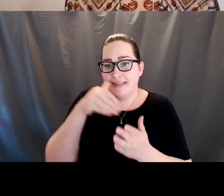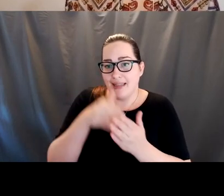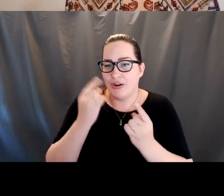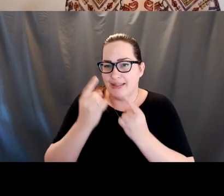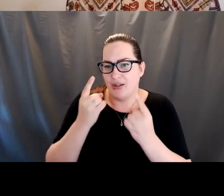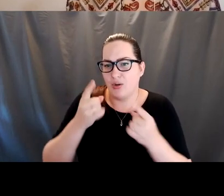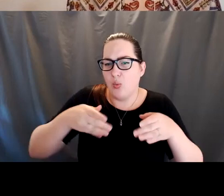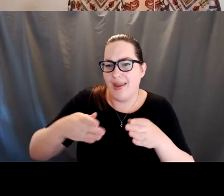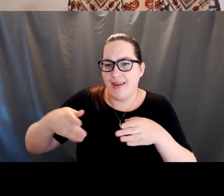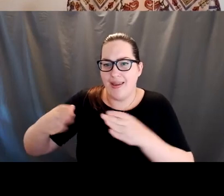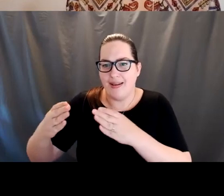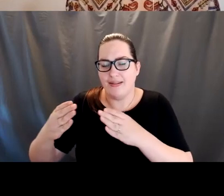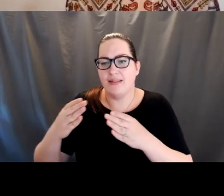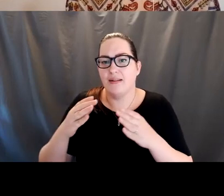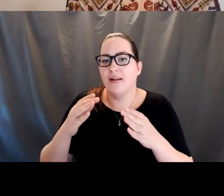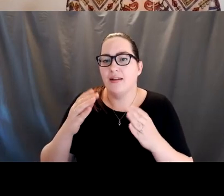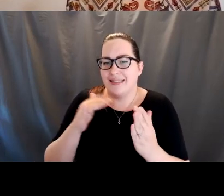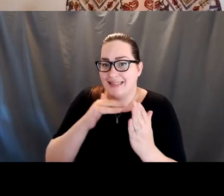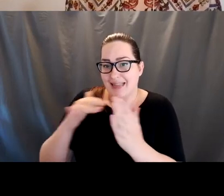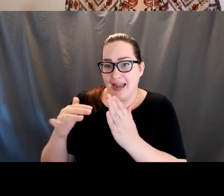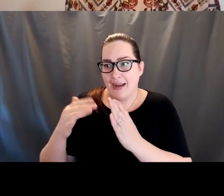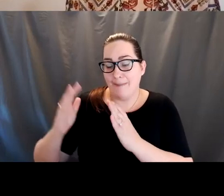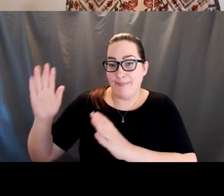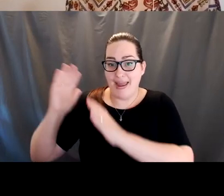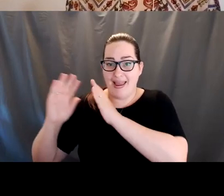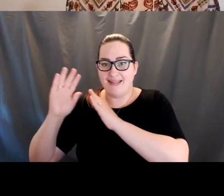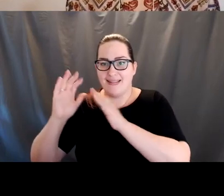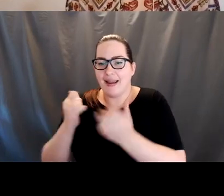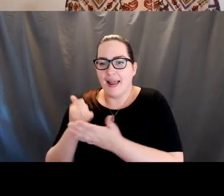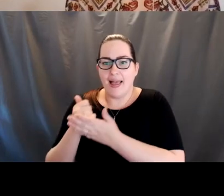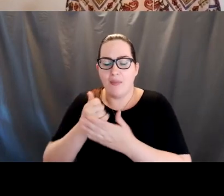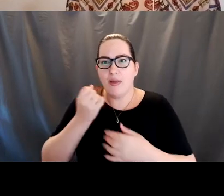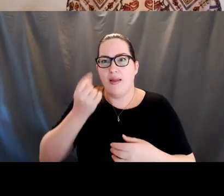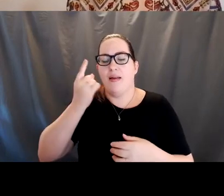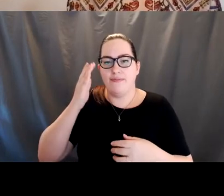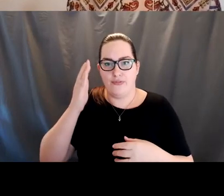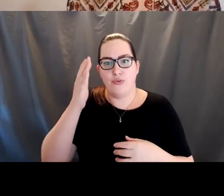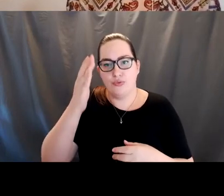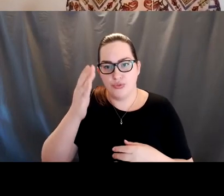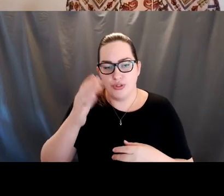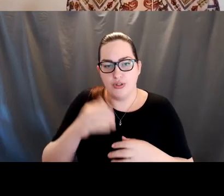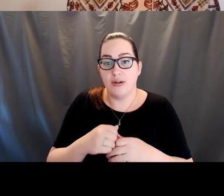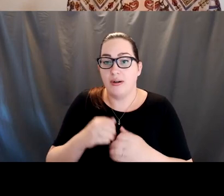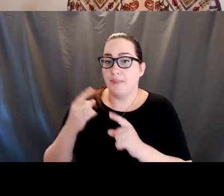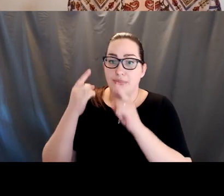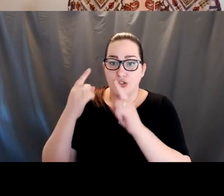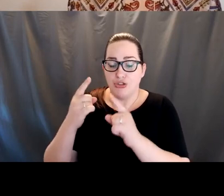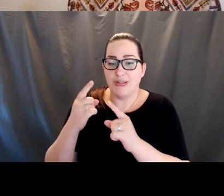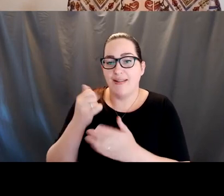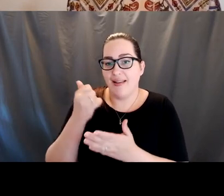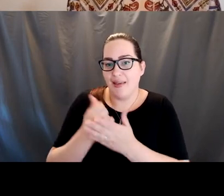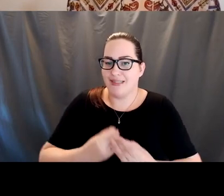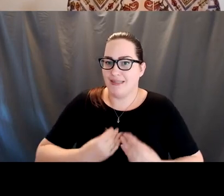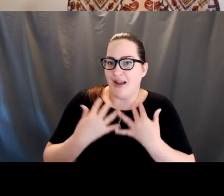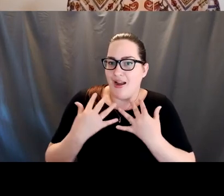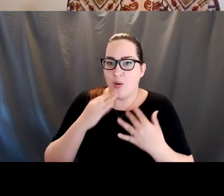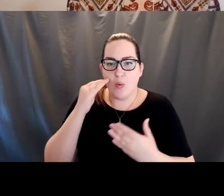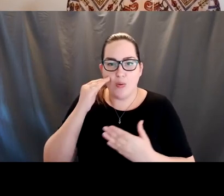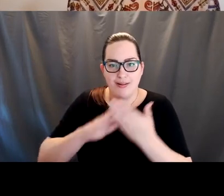past can help shape the present and future. Our mission is to inspire the Ohlone community to work for the public good